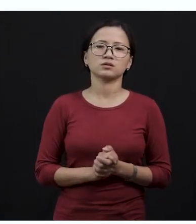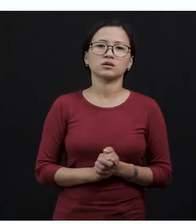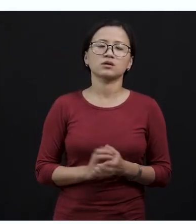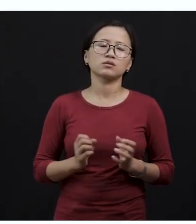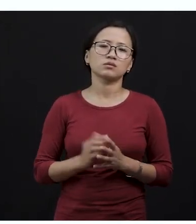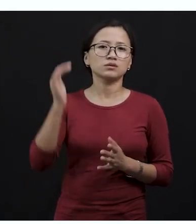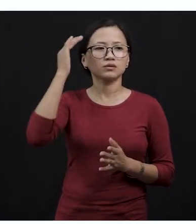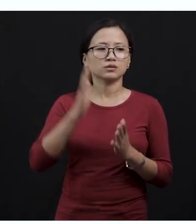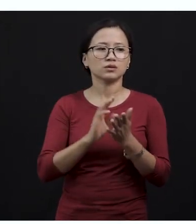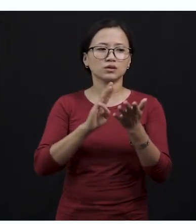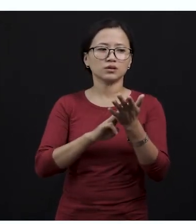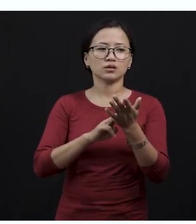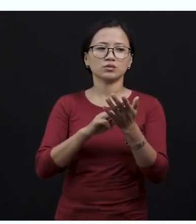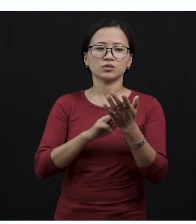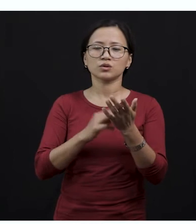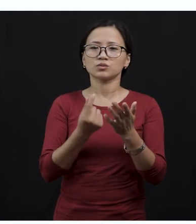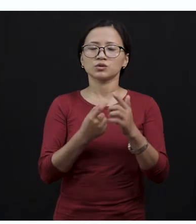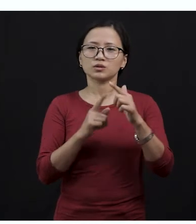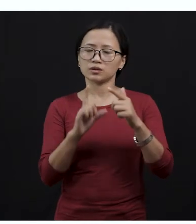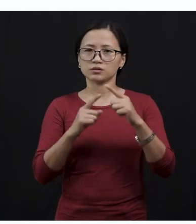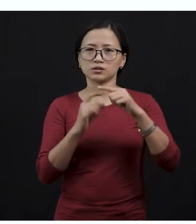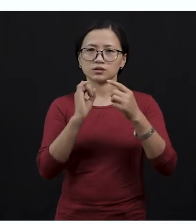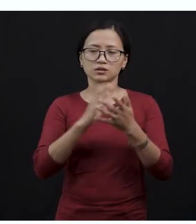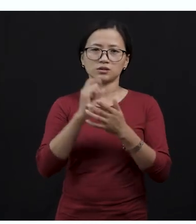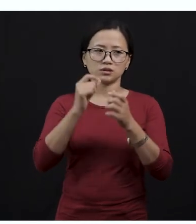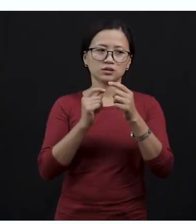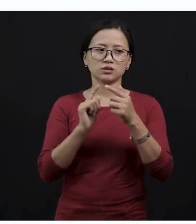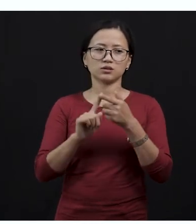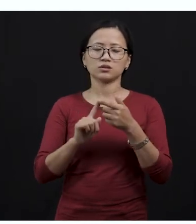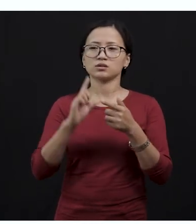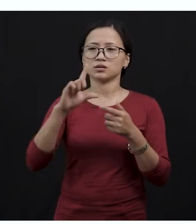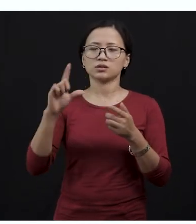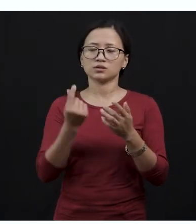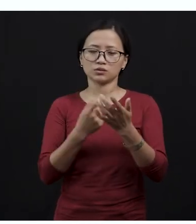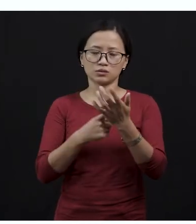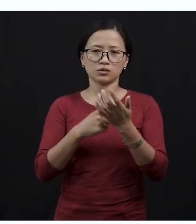known as multicellular organisms. What, children?